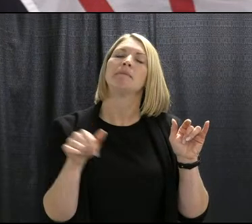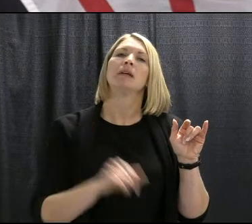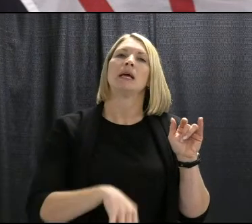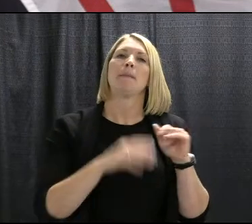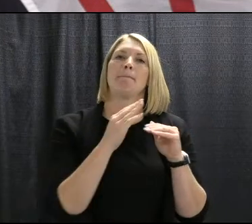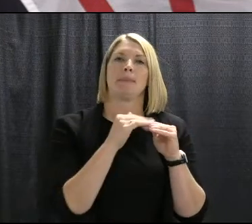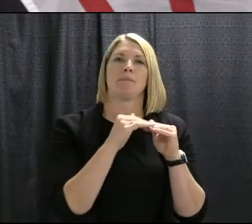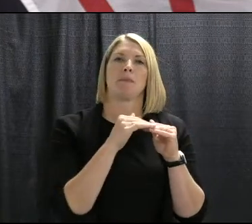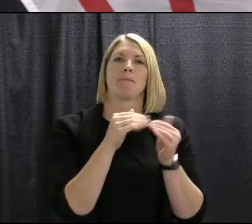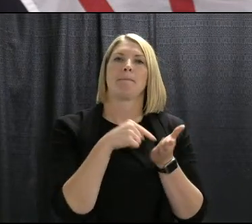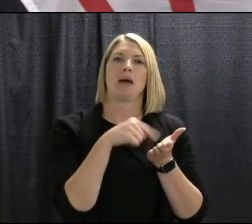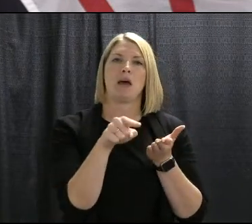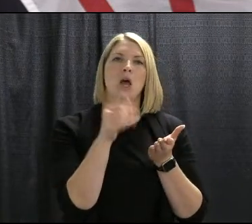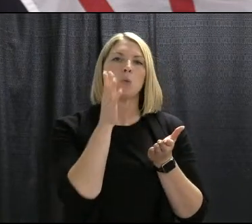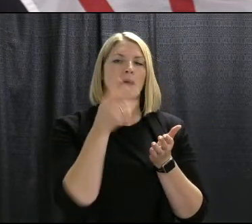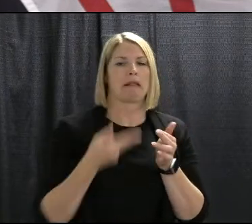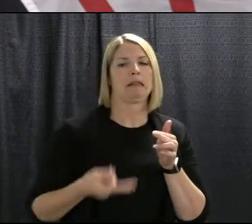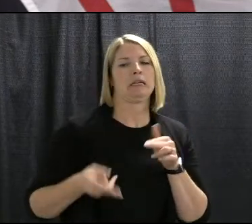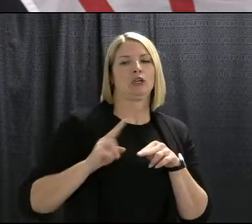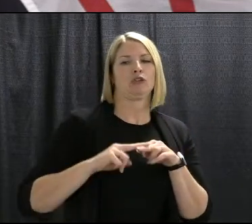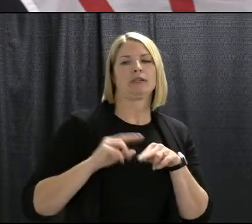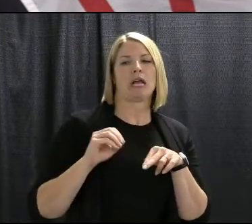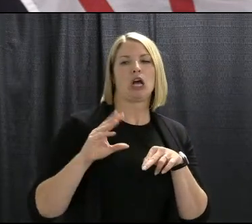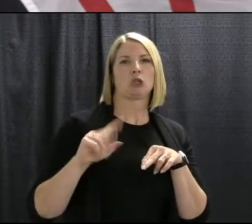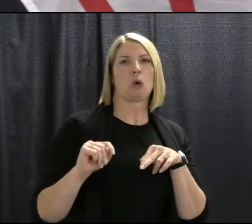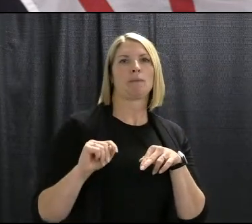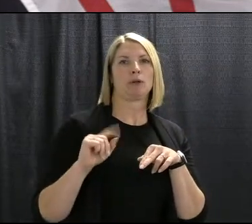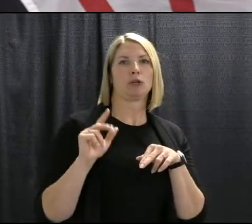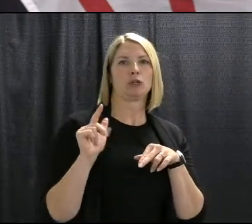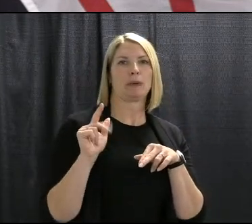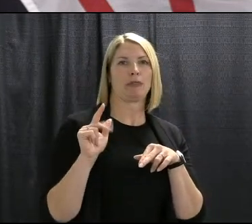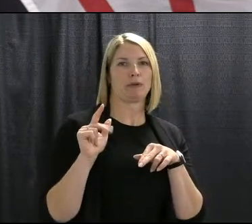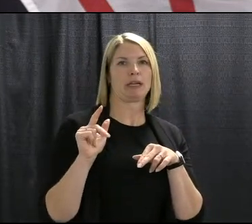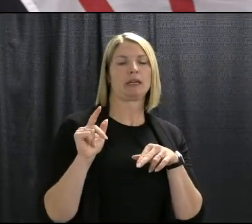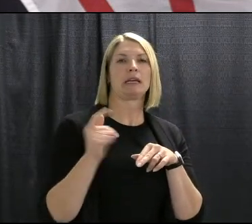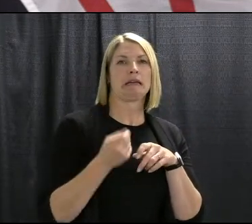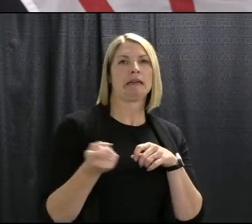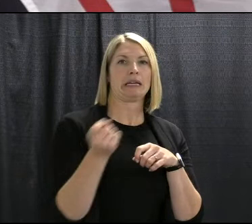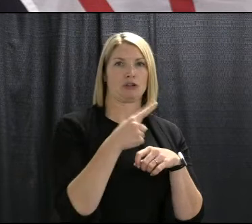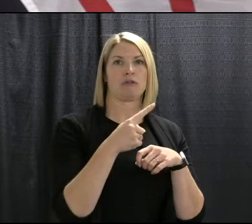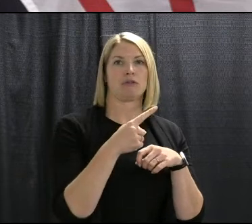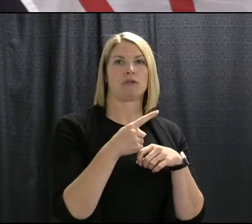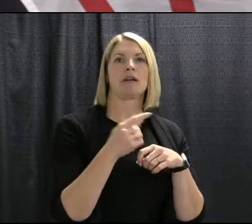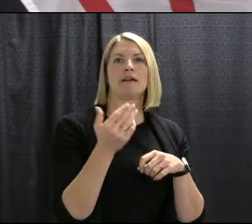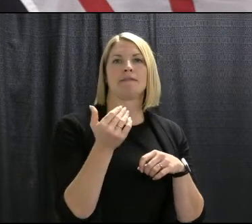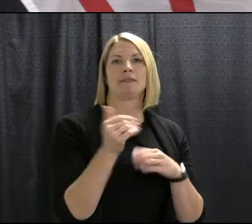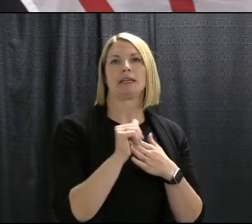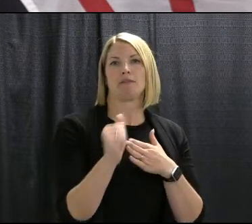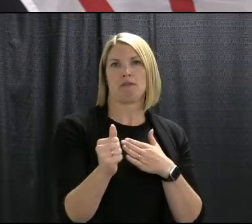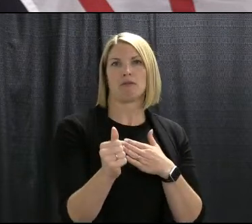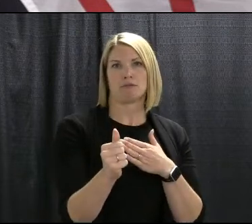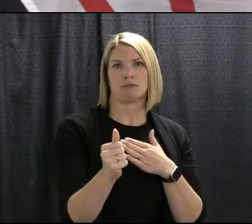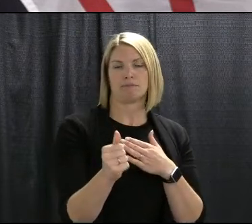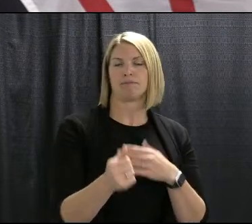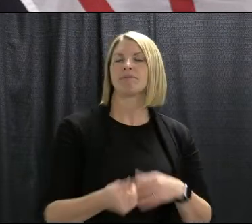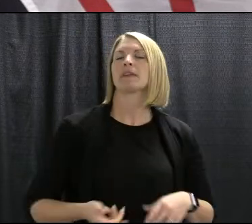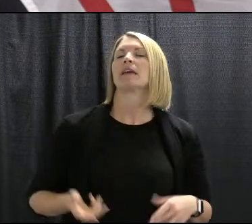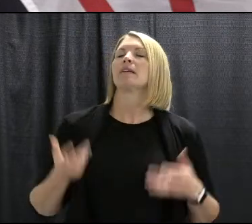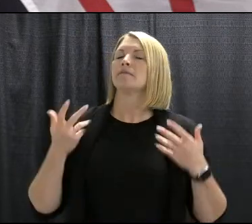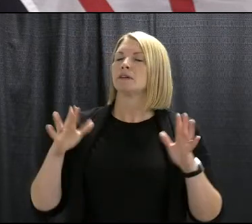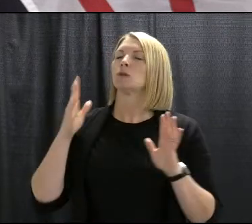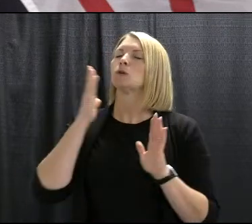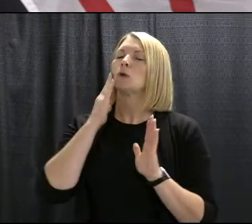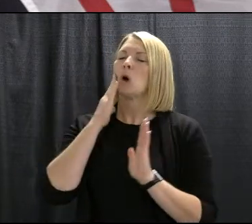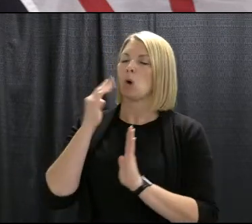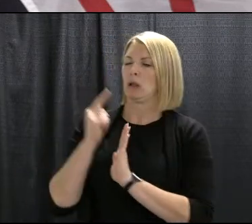2023. As we look forward, I'm optimistic that this legislation will have a positive impact for the people of